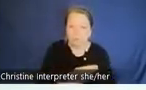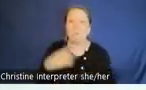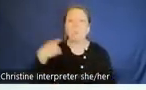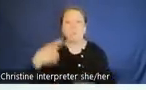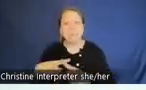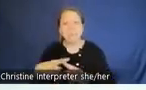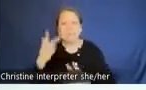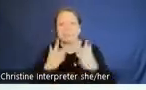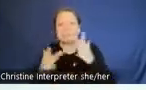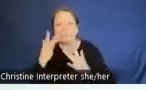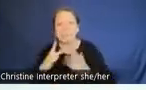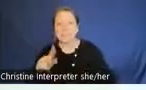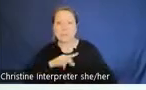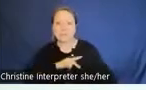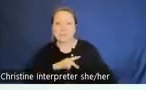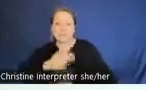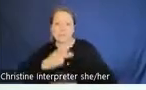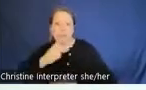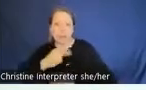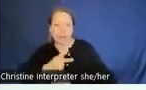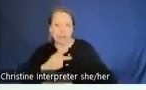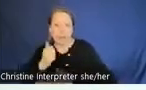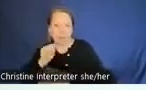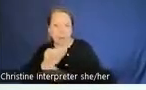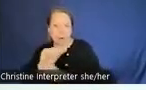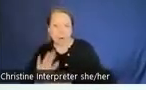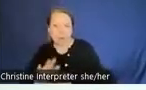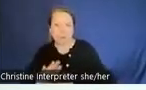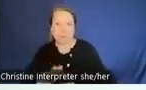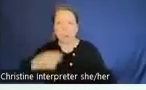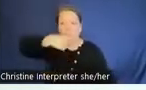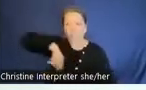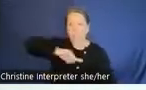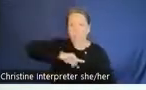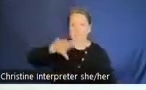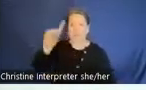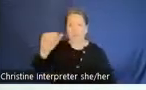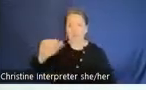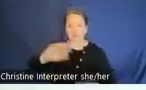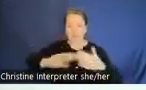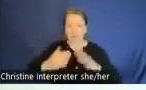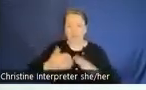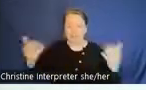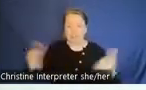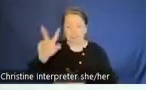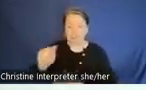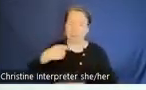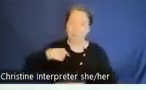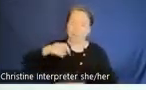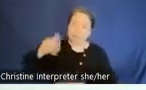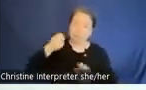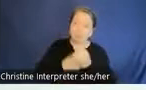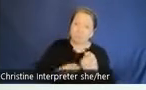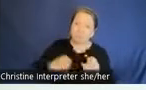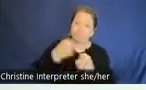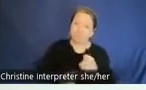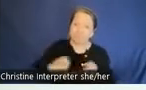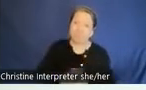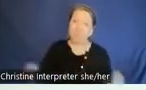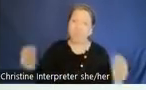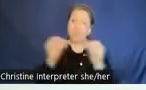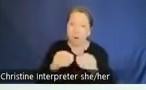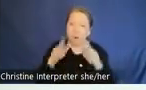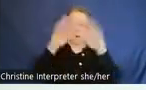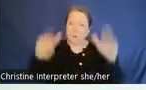attendants. From my perspective, we as the disability community in Vermont must advocate for more housing opportunities,